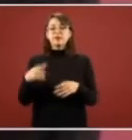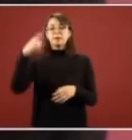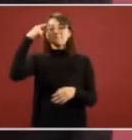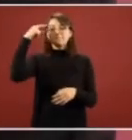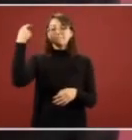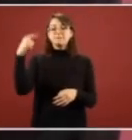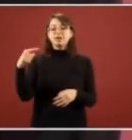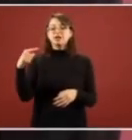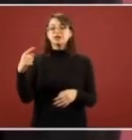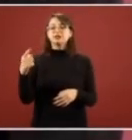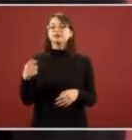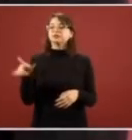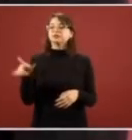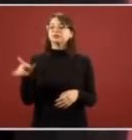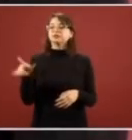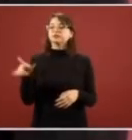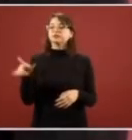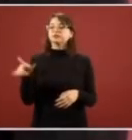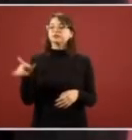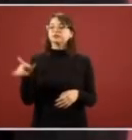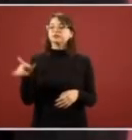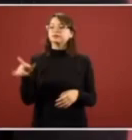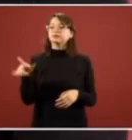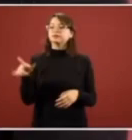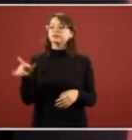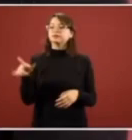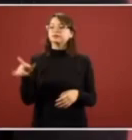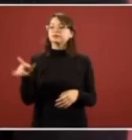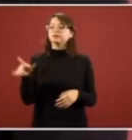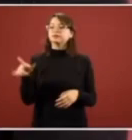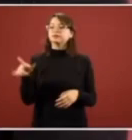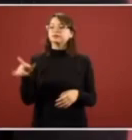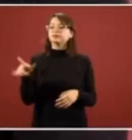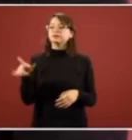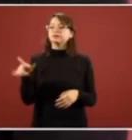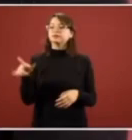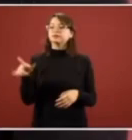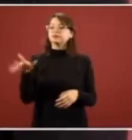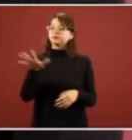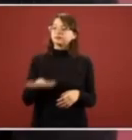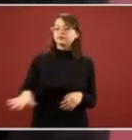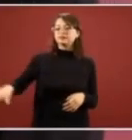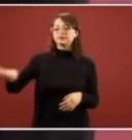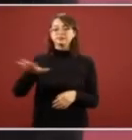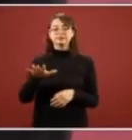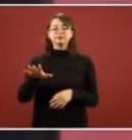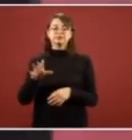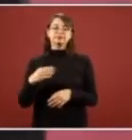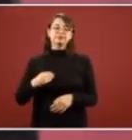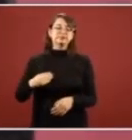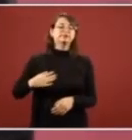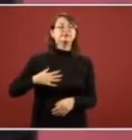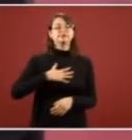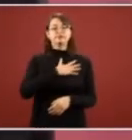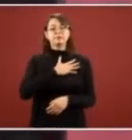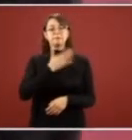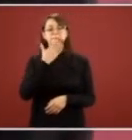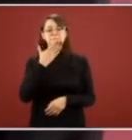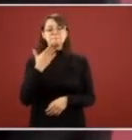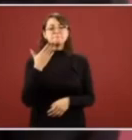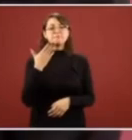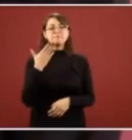Dirigido al bienestar. That is directed to well-being. De las